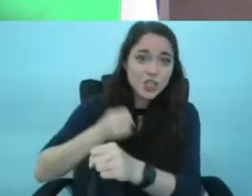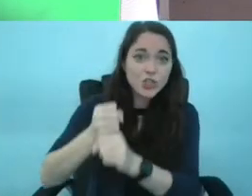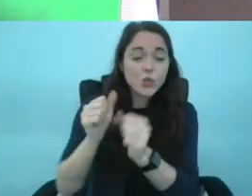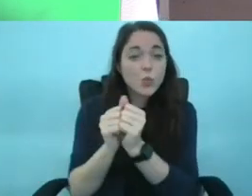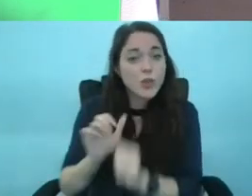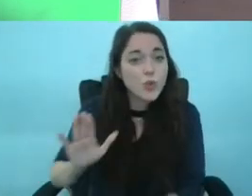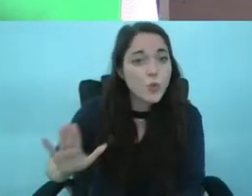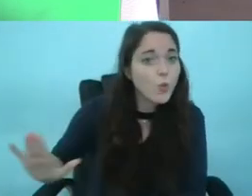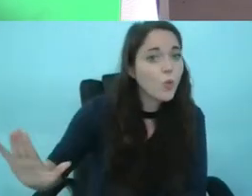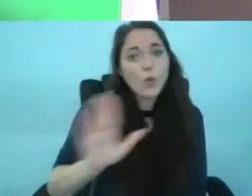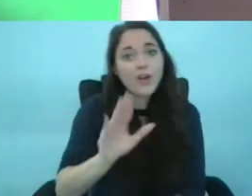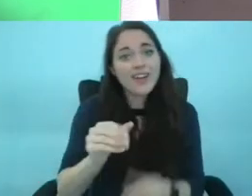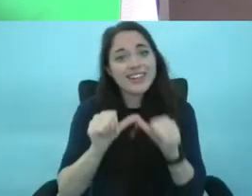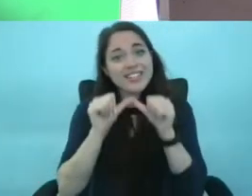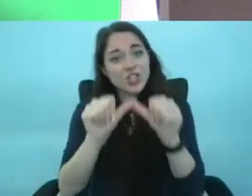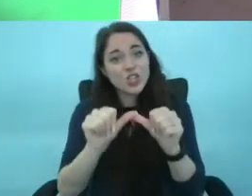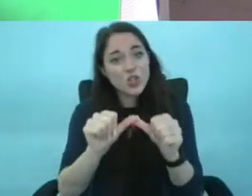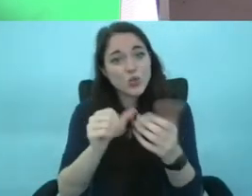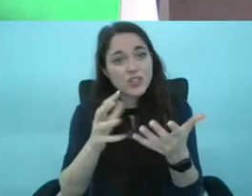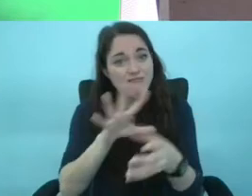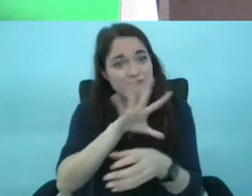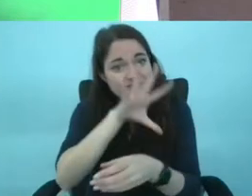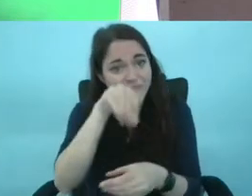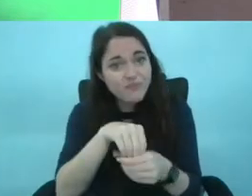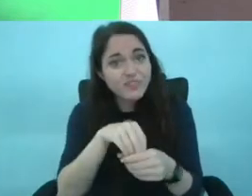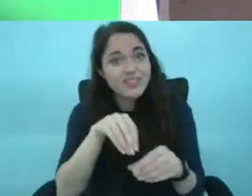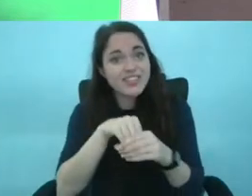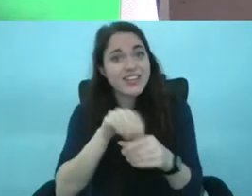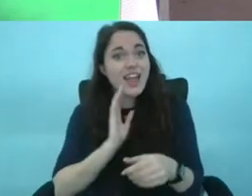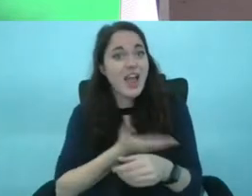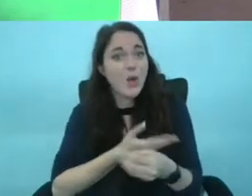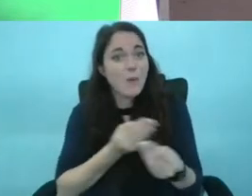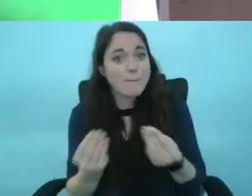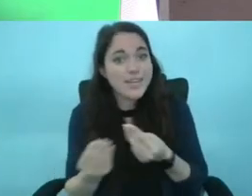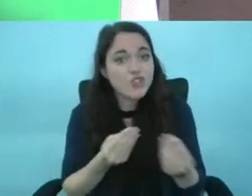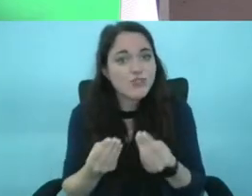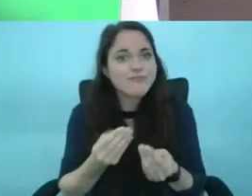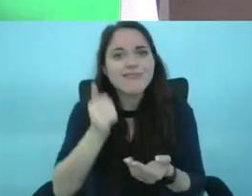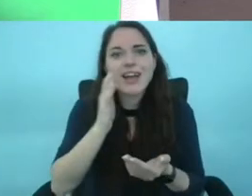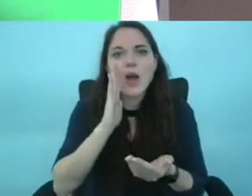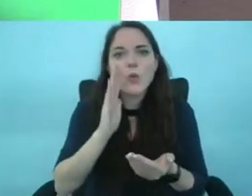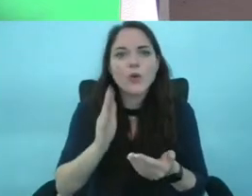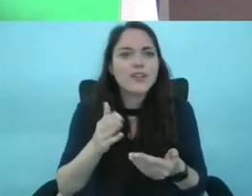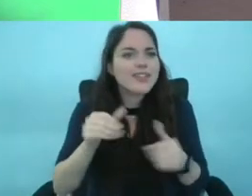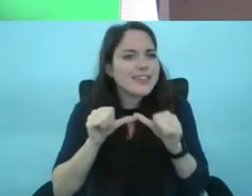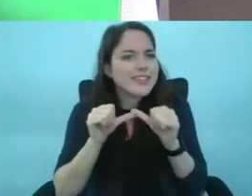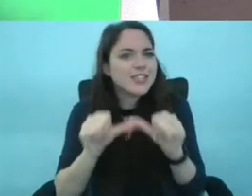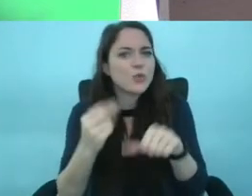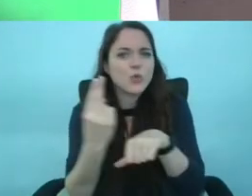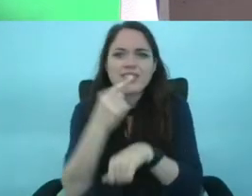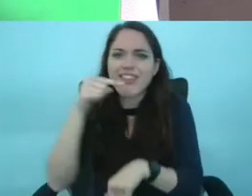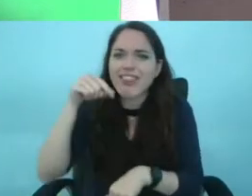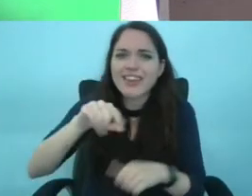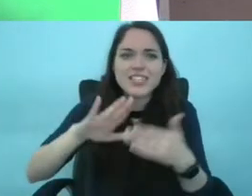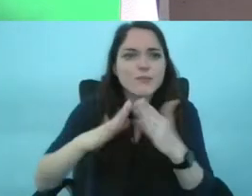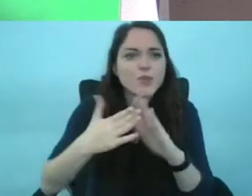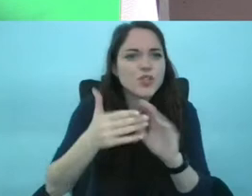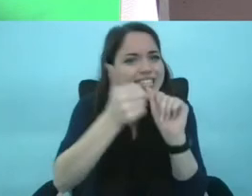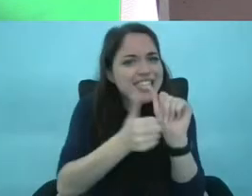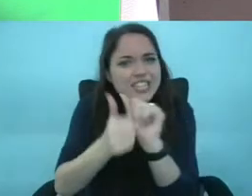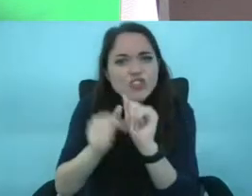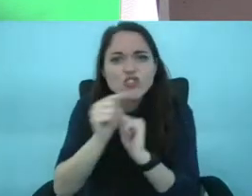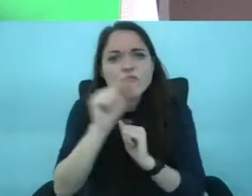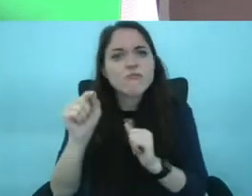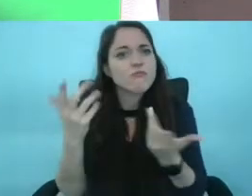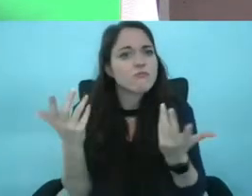continued engagement in ministries of MCCDC, God will continue to use this community, each of us, to preach